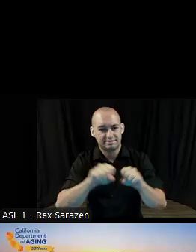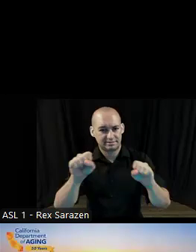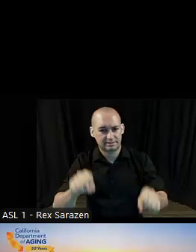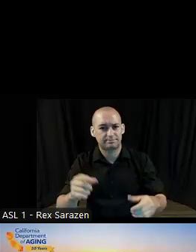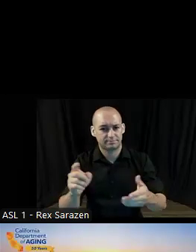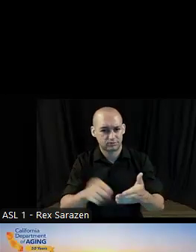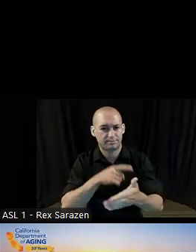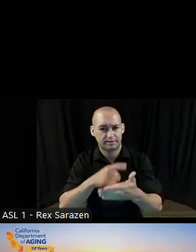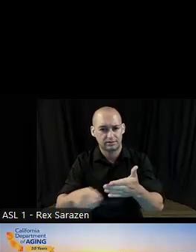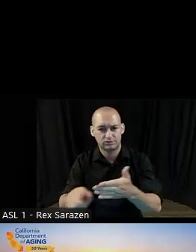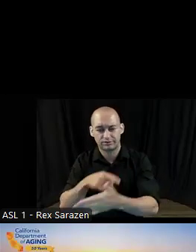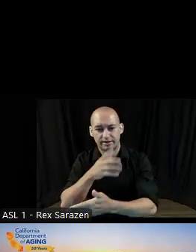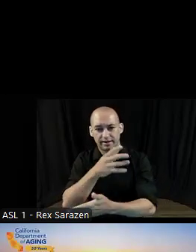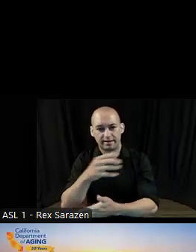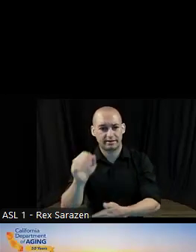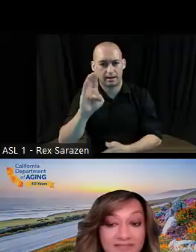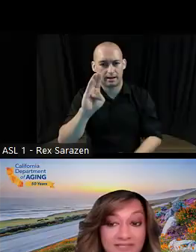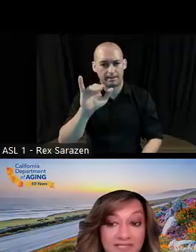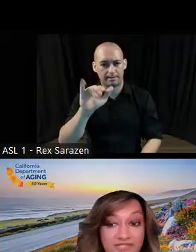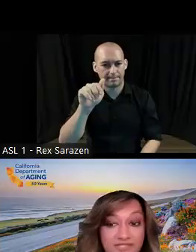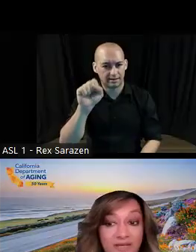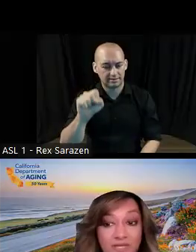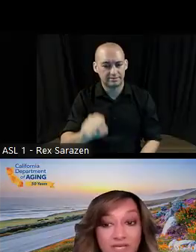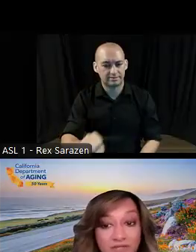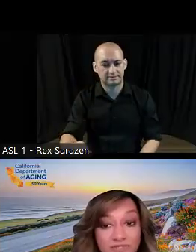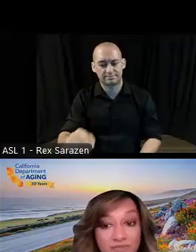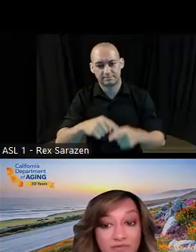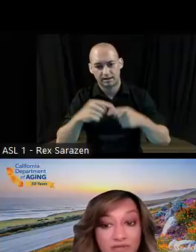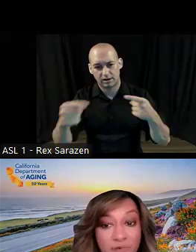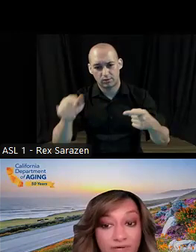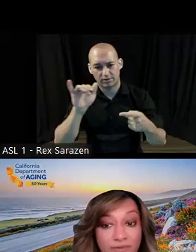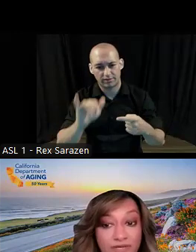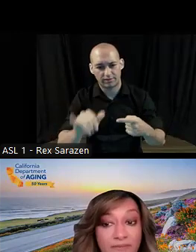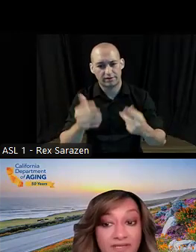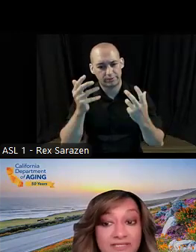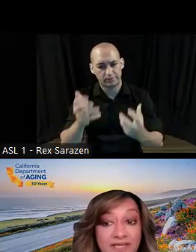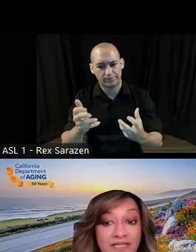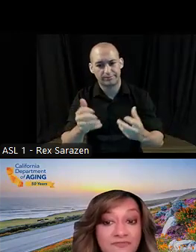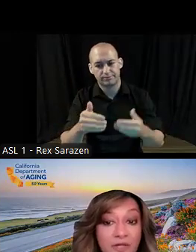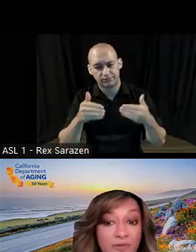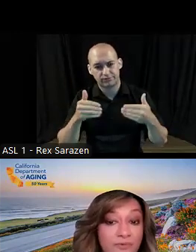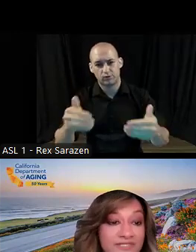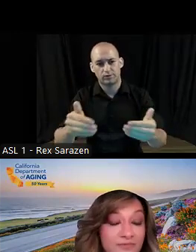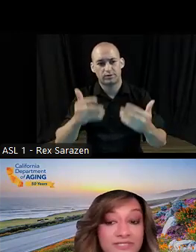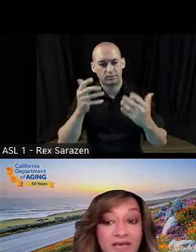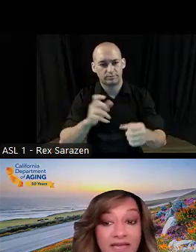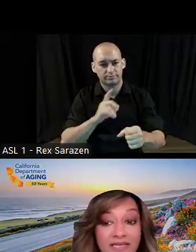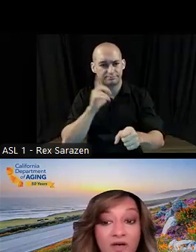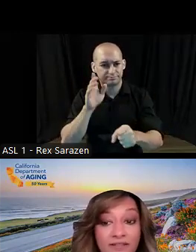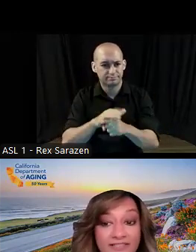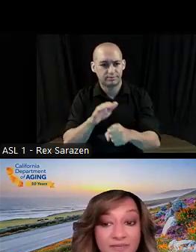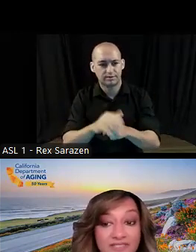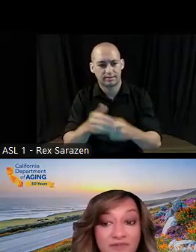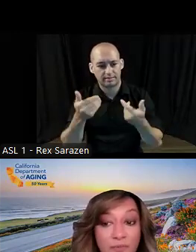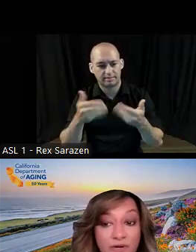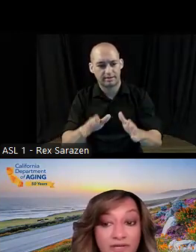and biases. To counter these negative impacts and to ensure equity and inclusion moving forward, we're committed to letting the following principles guide